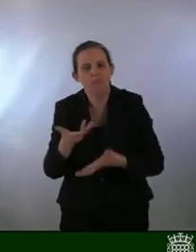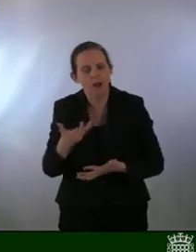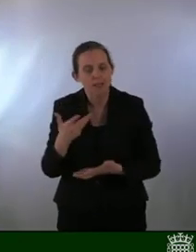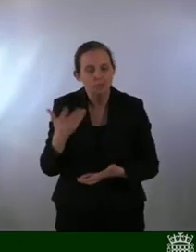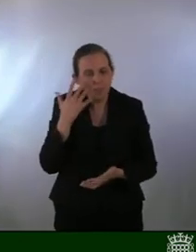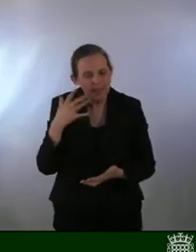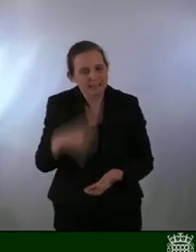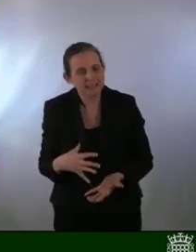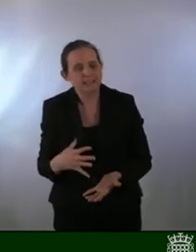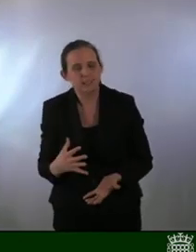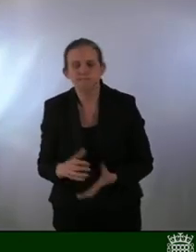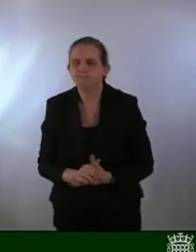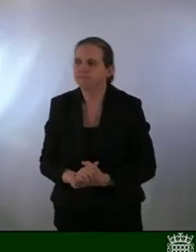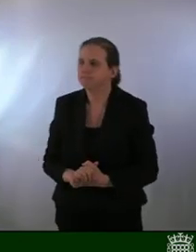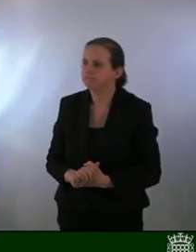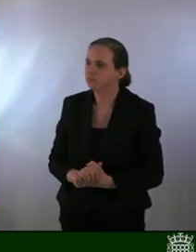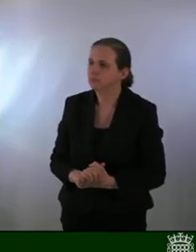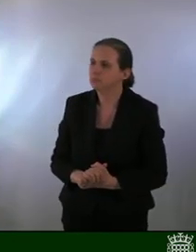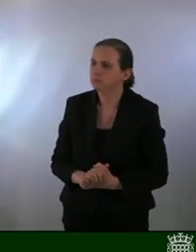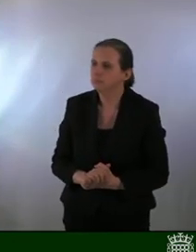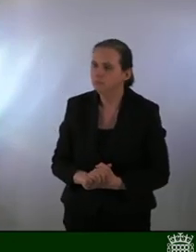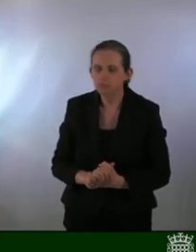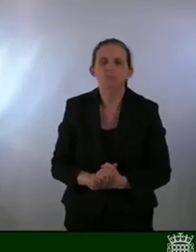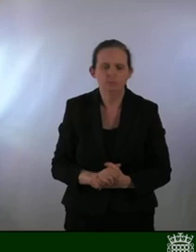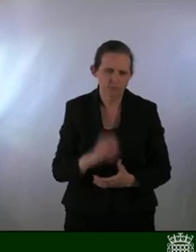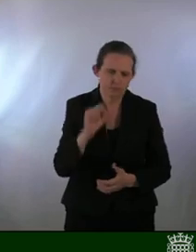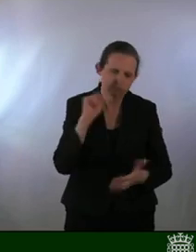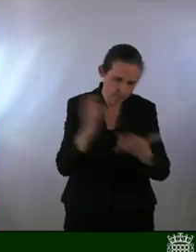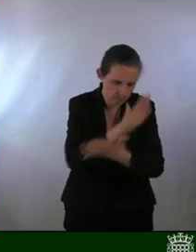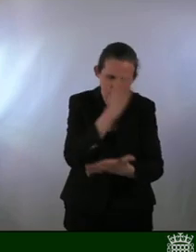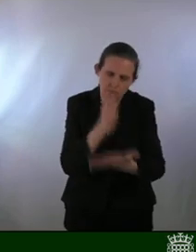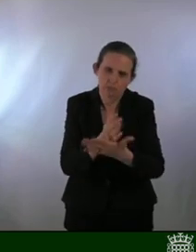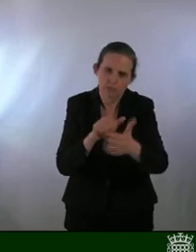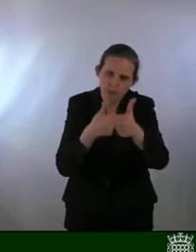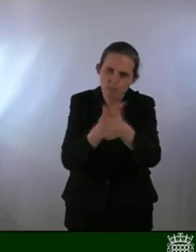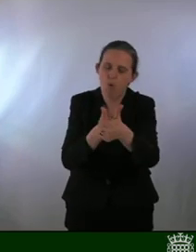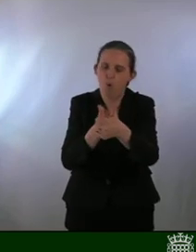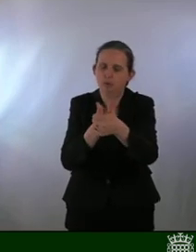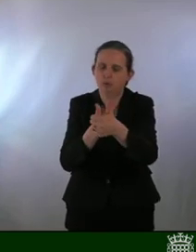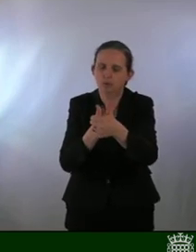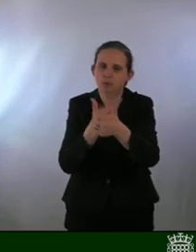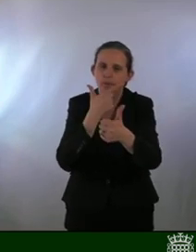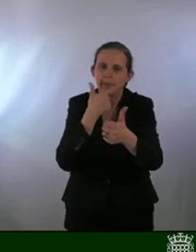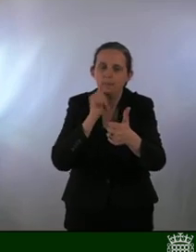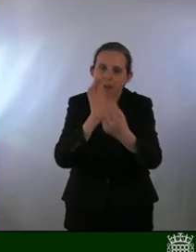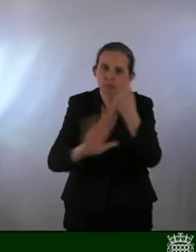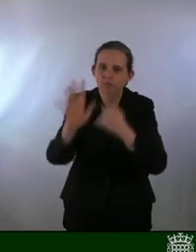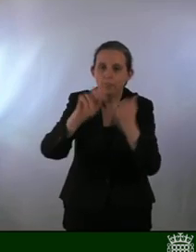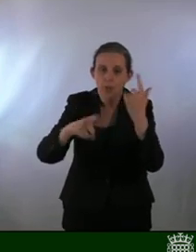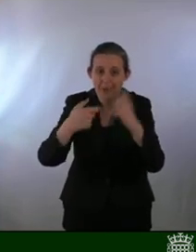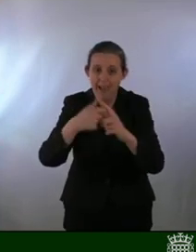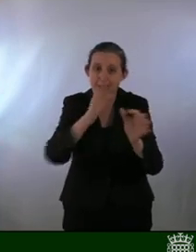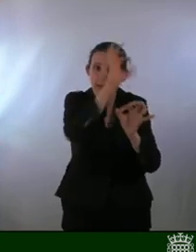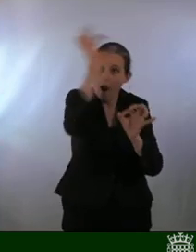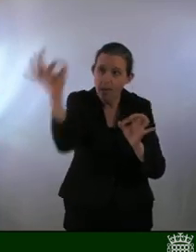Yes, I will, and we'll make sure that we support people on all parts of these islands and all islands that are